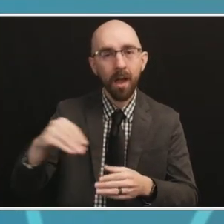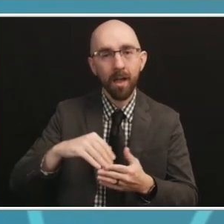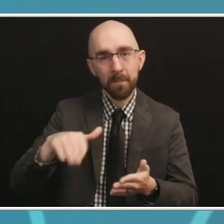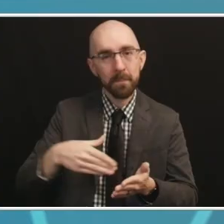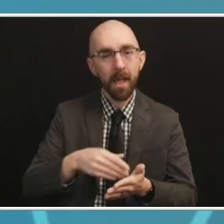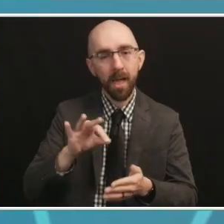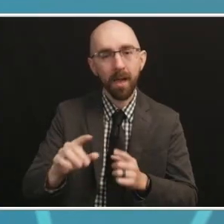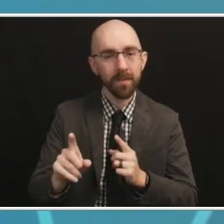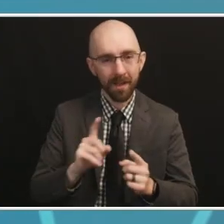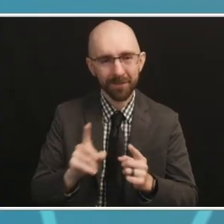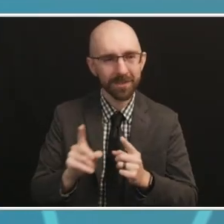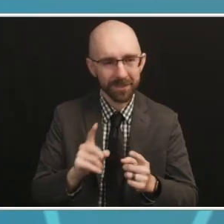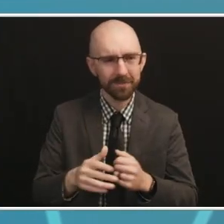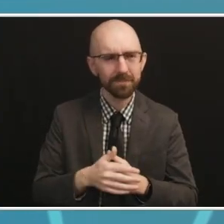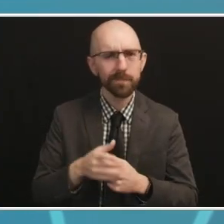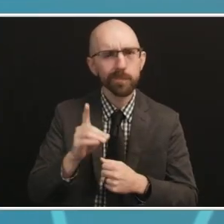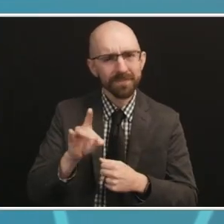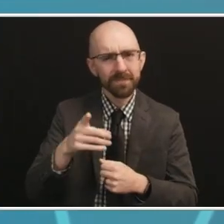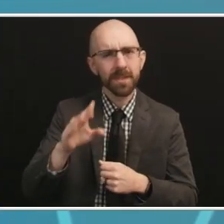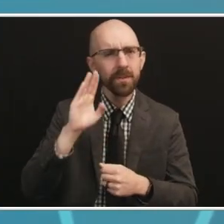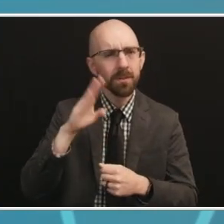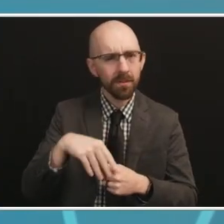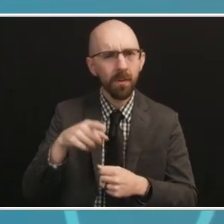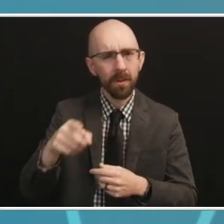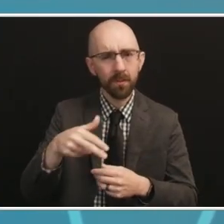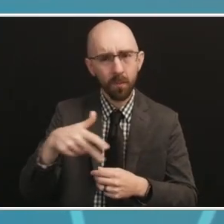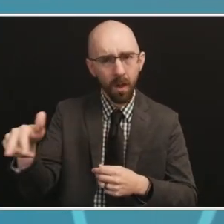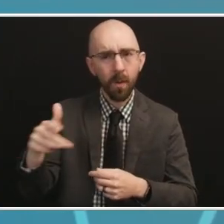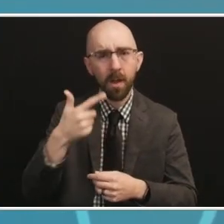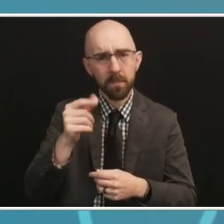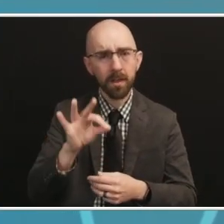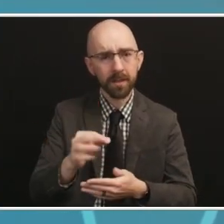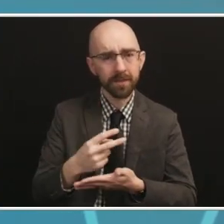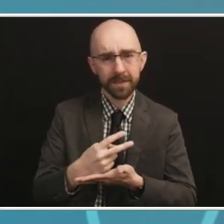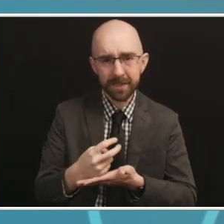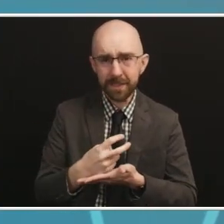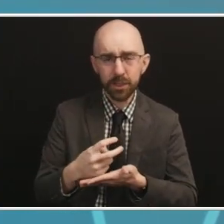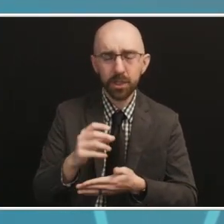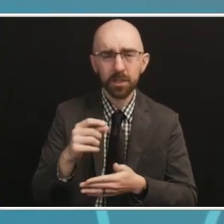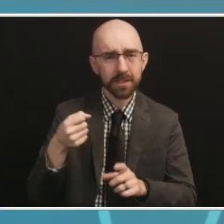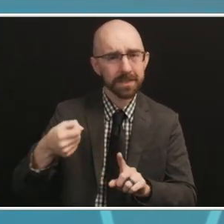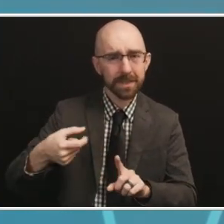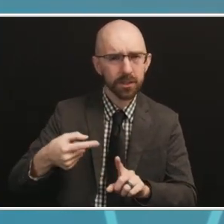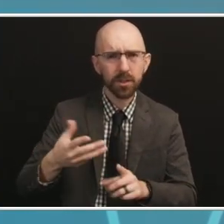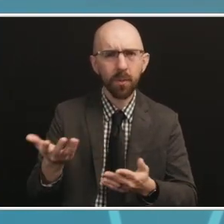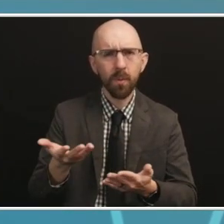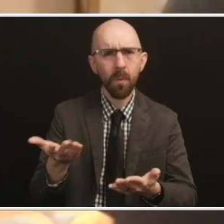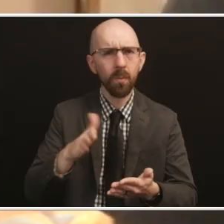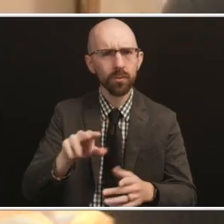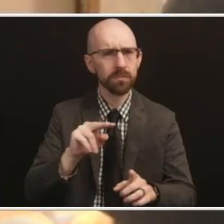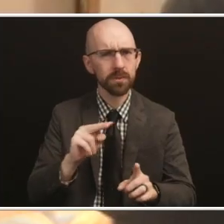conversation. Did you know he was walking away because a seizure was coming? What was it like from your perspective?